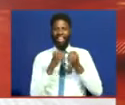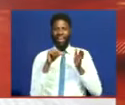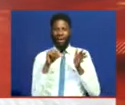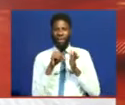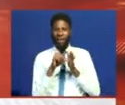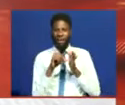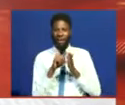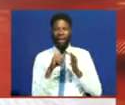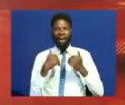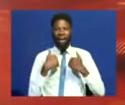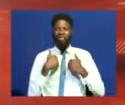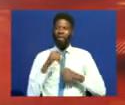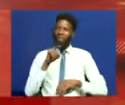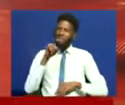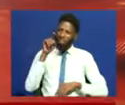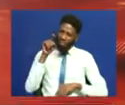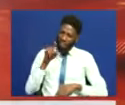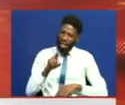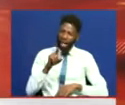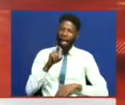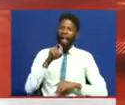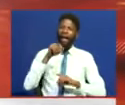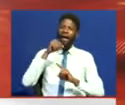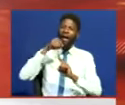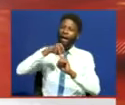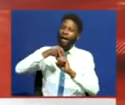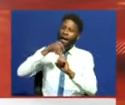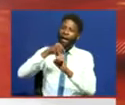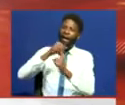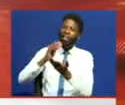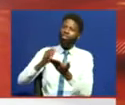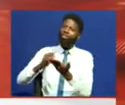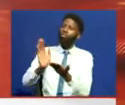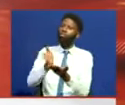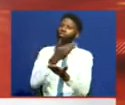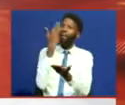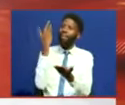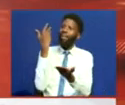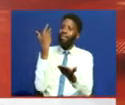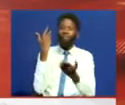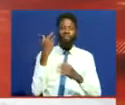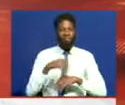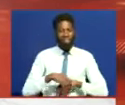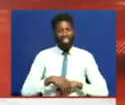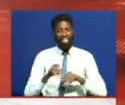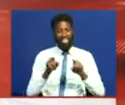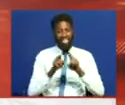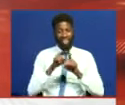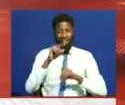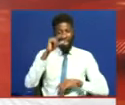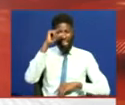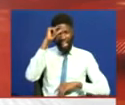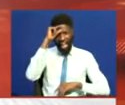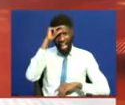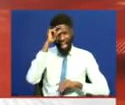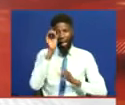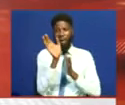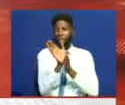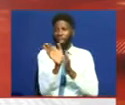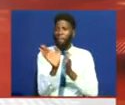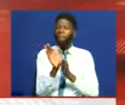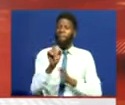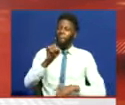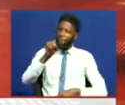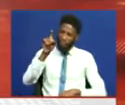is NGOs. Even government itself, there are arms of government that should go out and fight. And one of those is actually